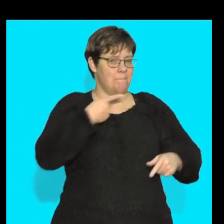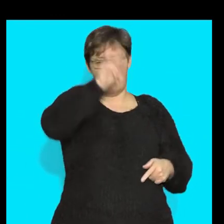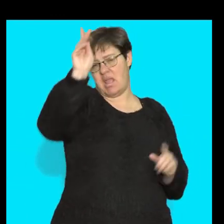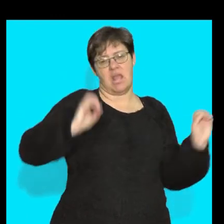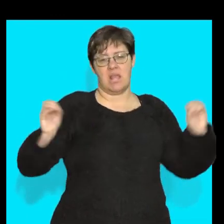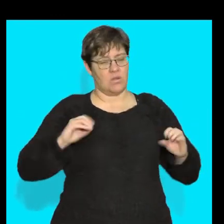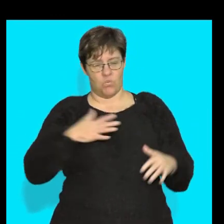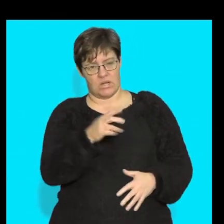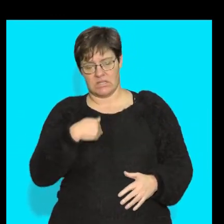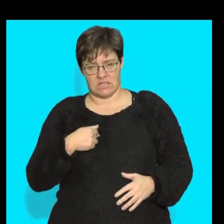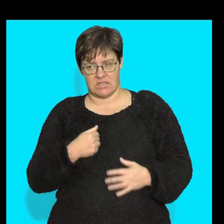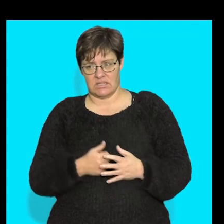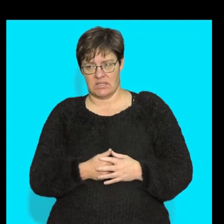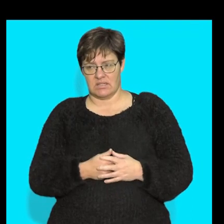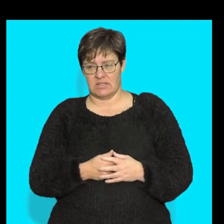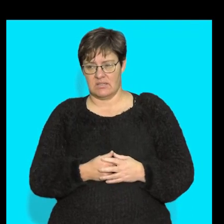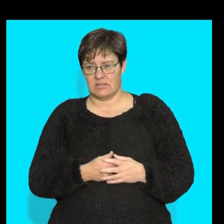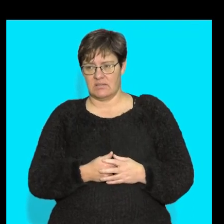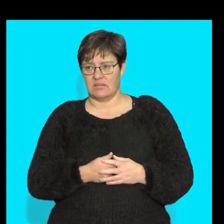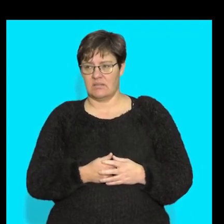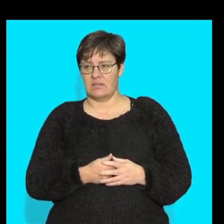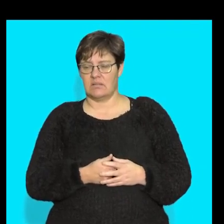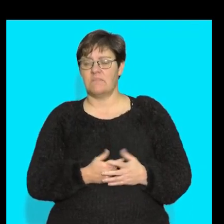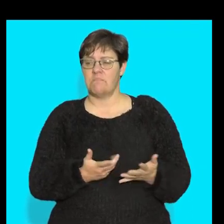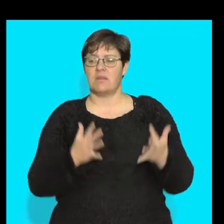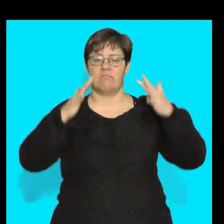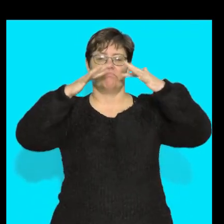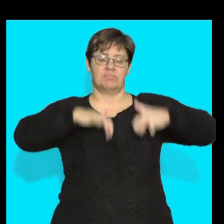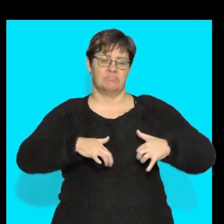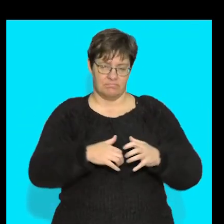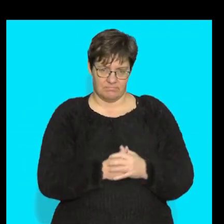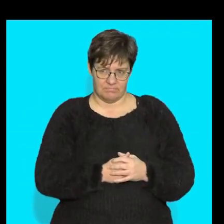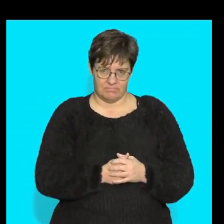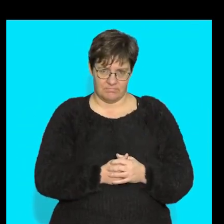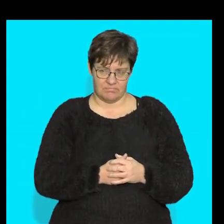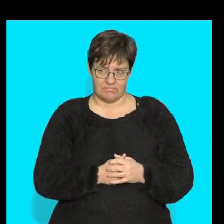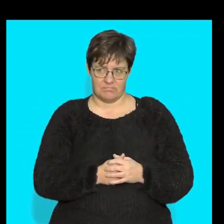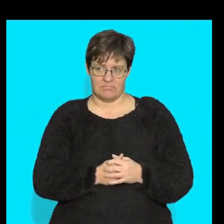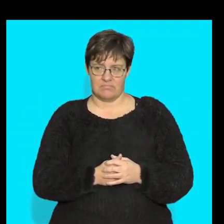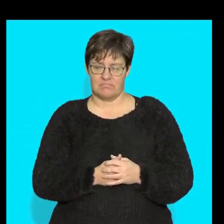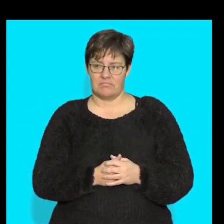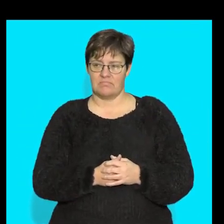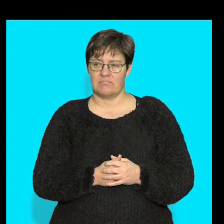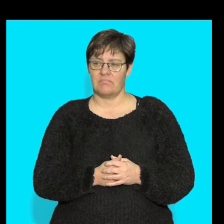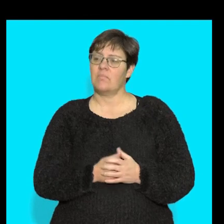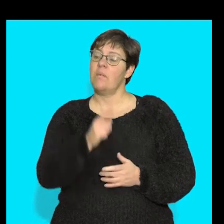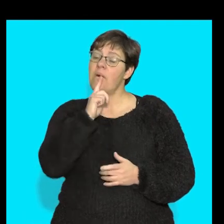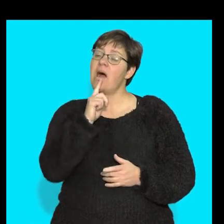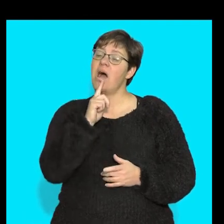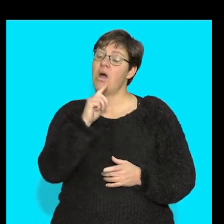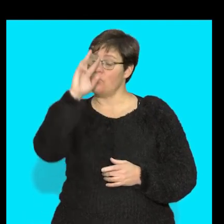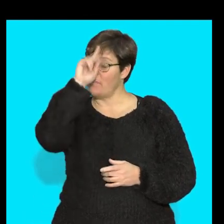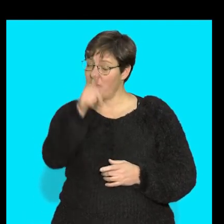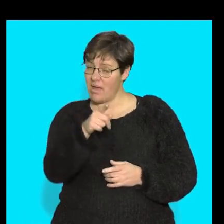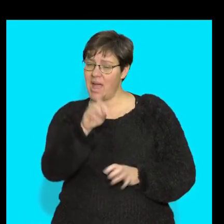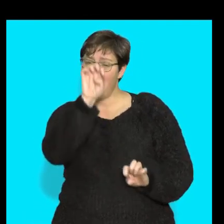who recruited me, and then it dismantles the whole thing. Now, please always remember, you need to